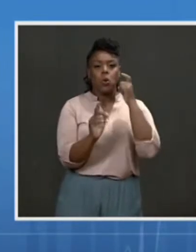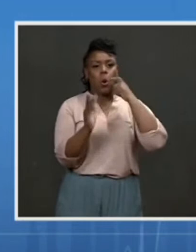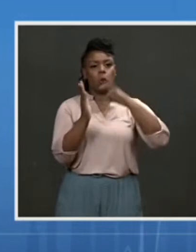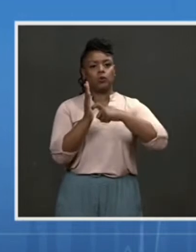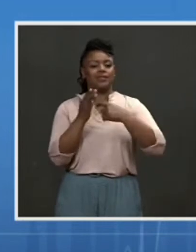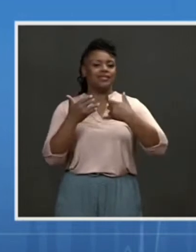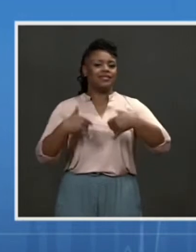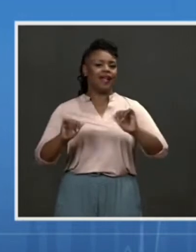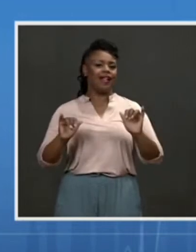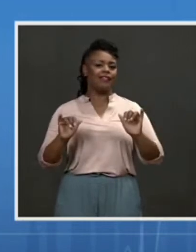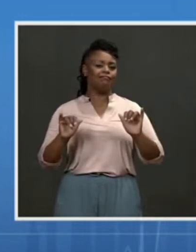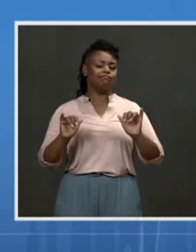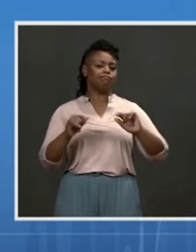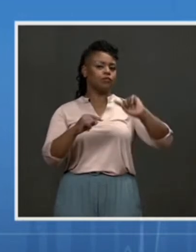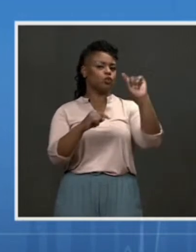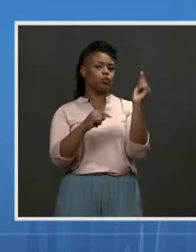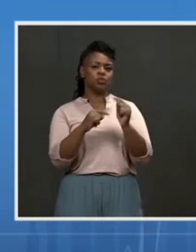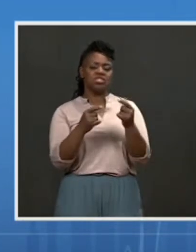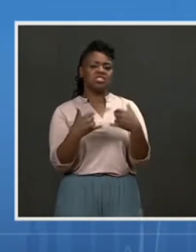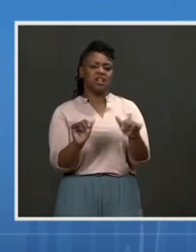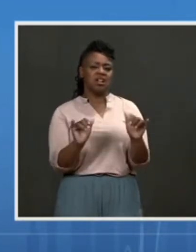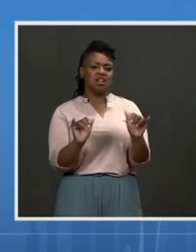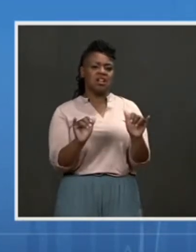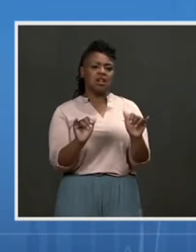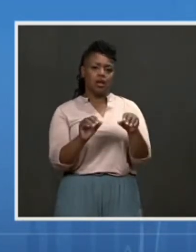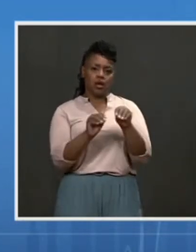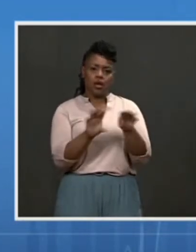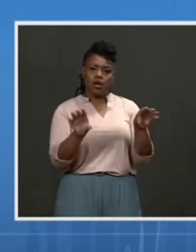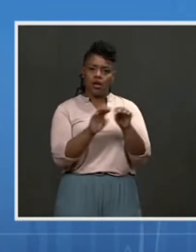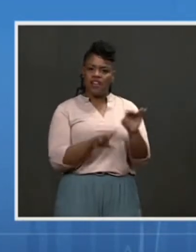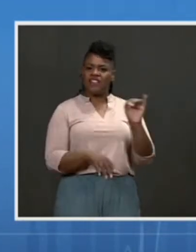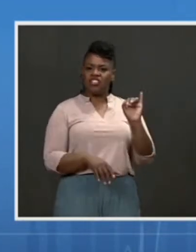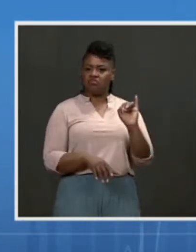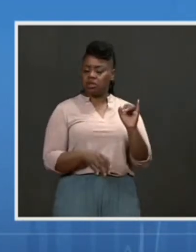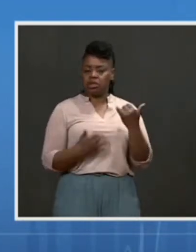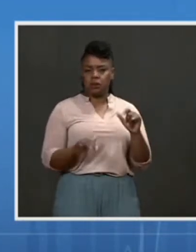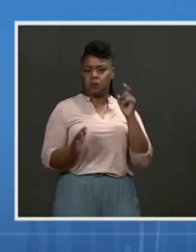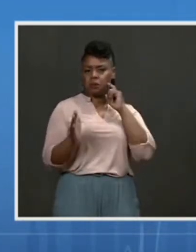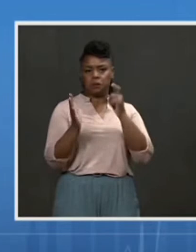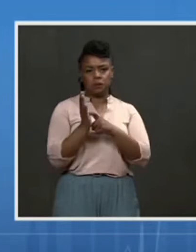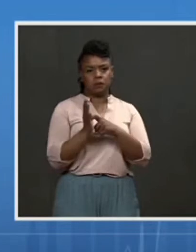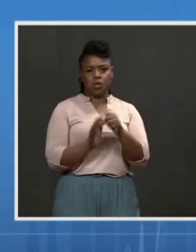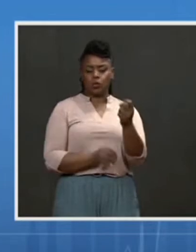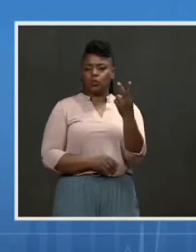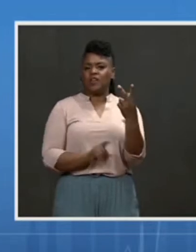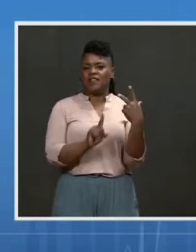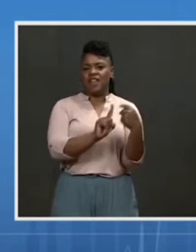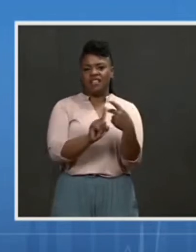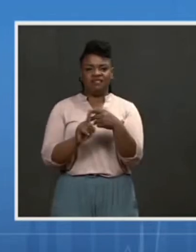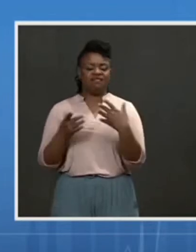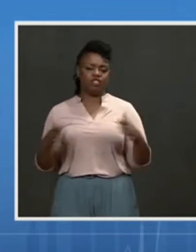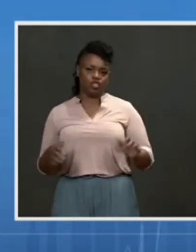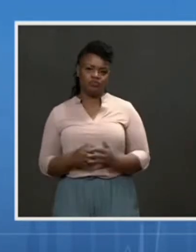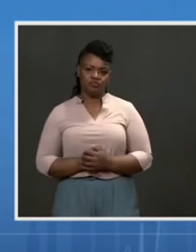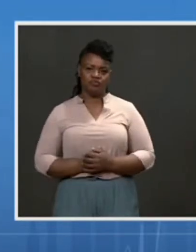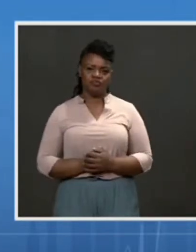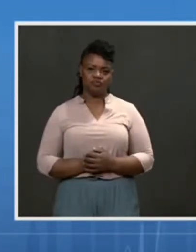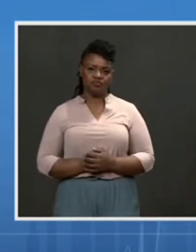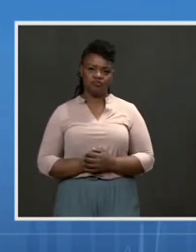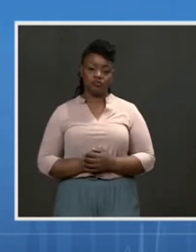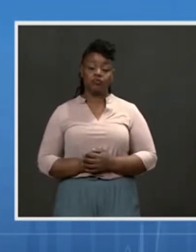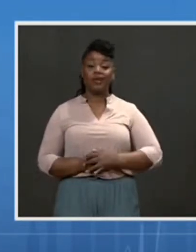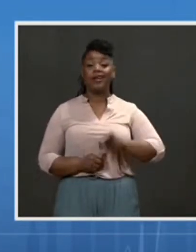in new cases among individuals who have received 2 doses. So as Andy Slavitt said,